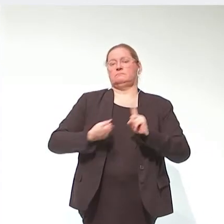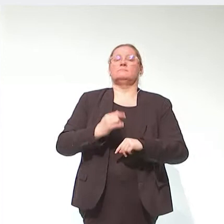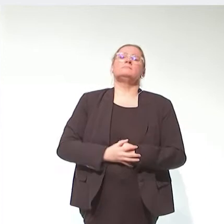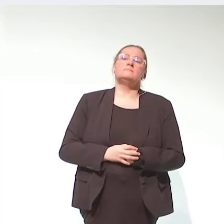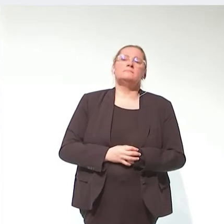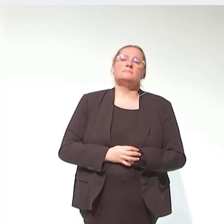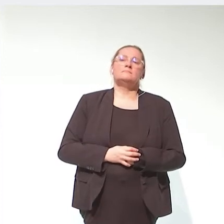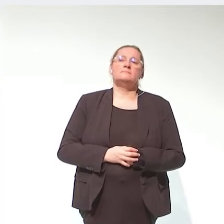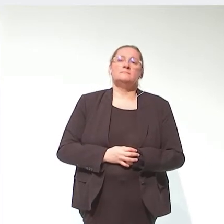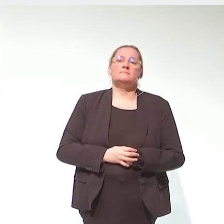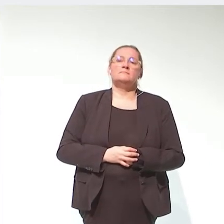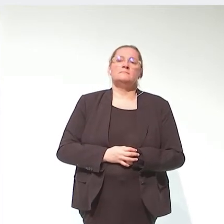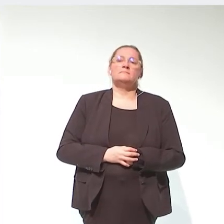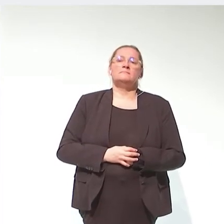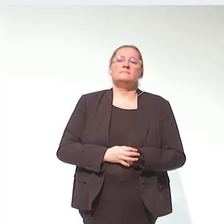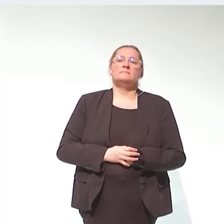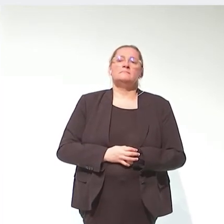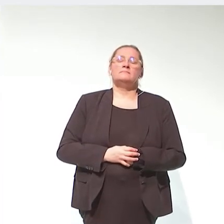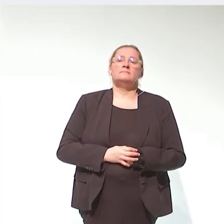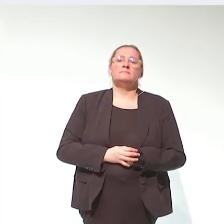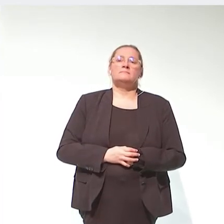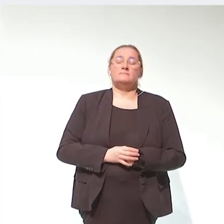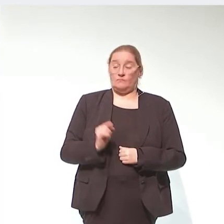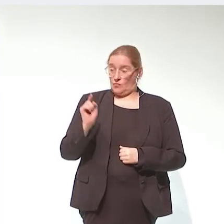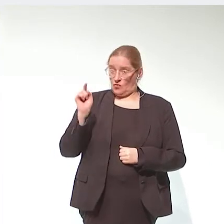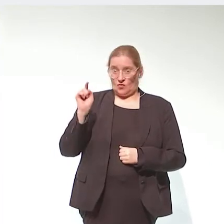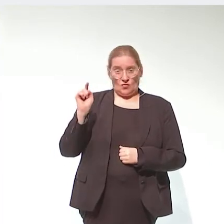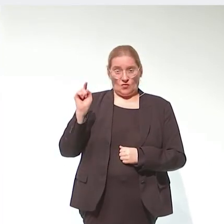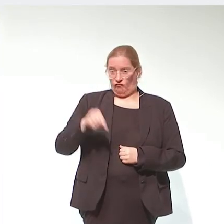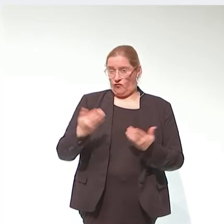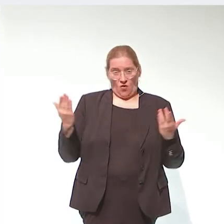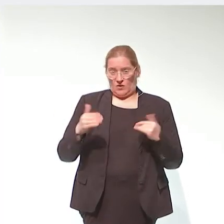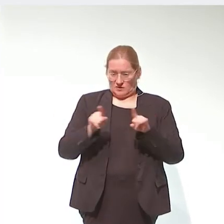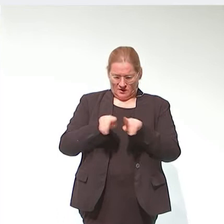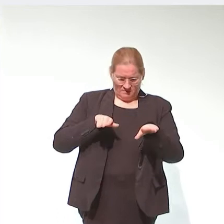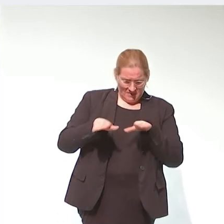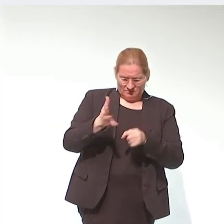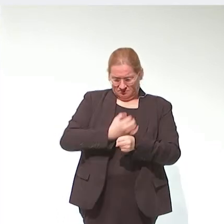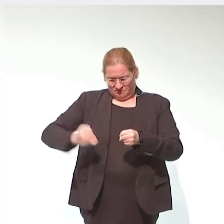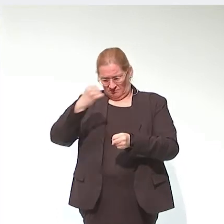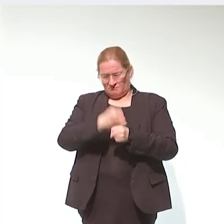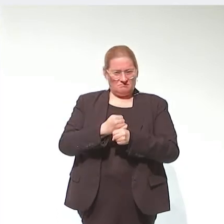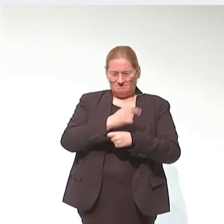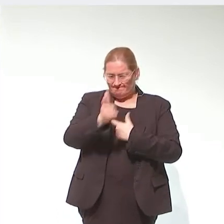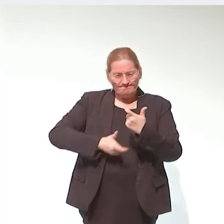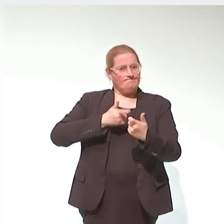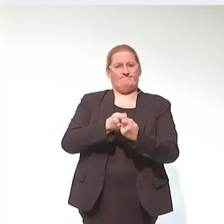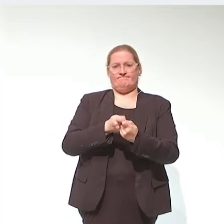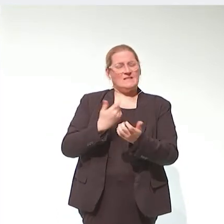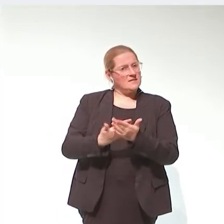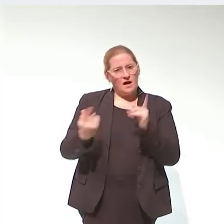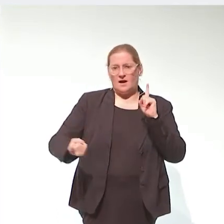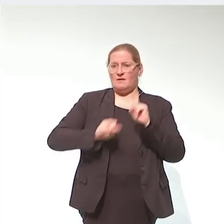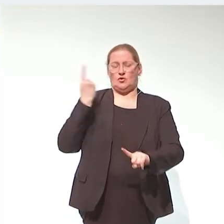appropriate governance and monitoring, it is useless having actions in place. So with Malta, we want to both make sure that our governance and